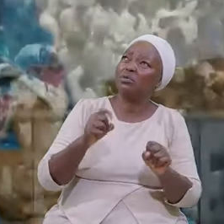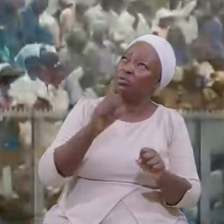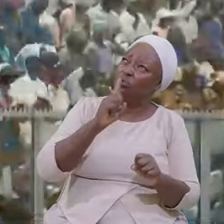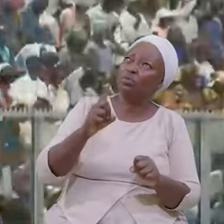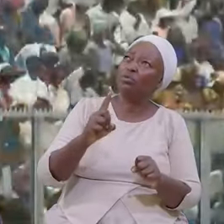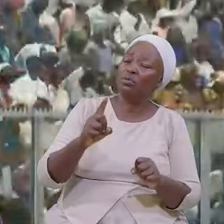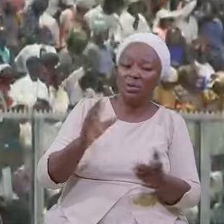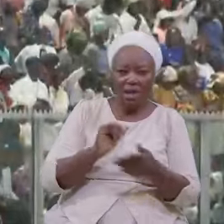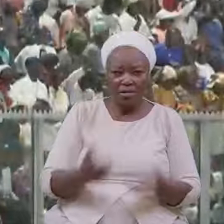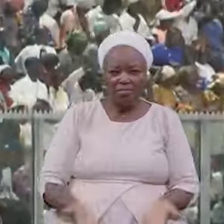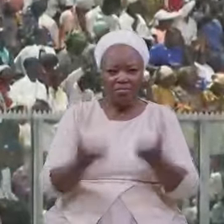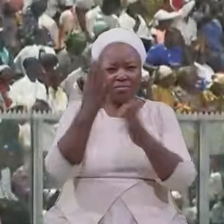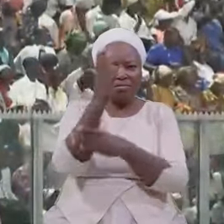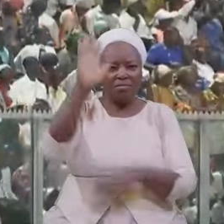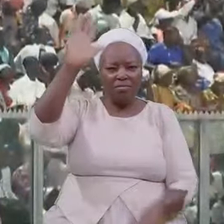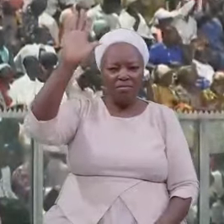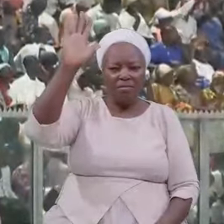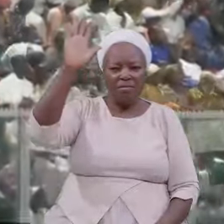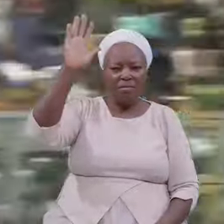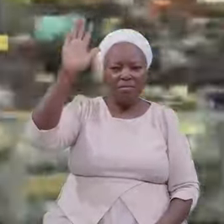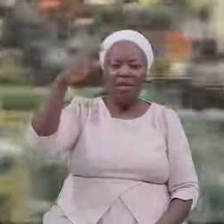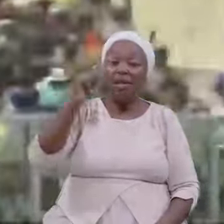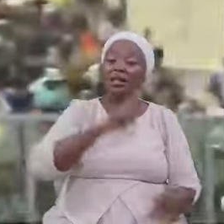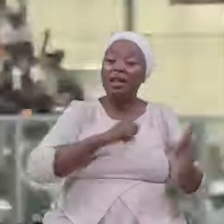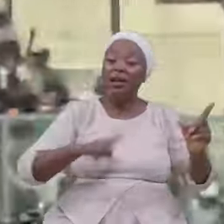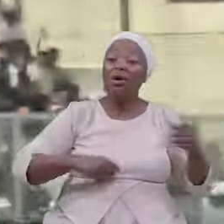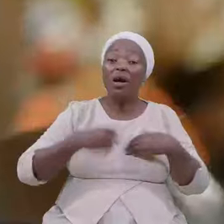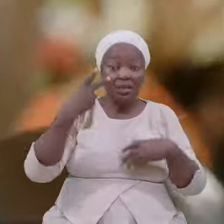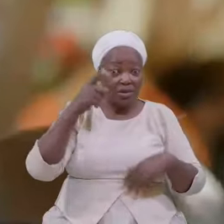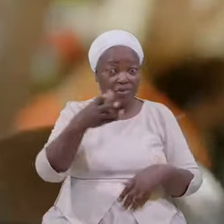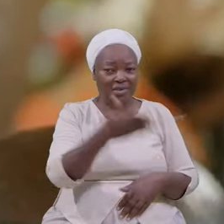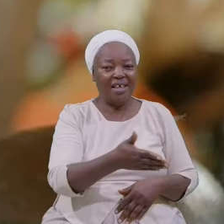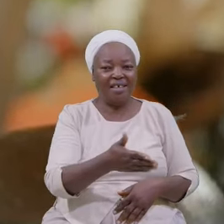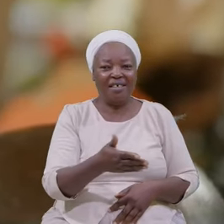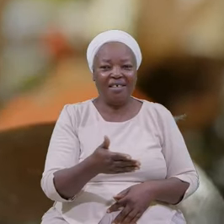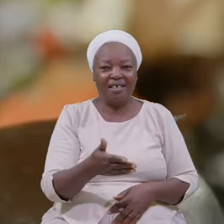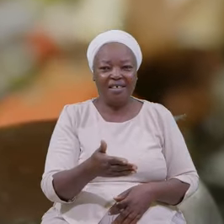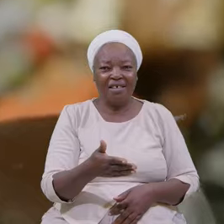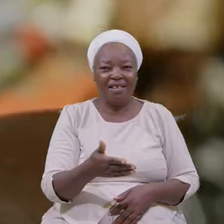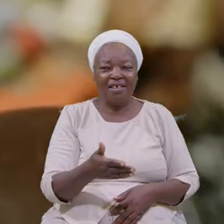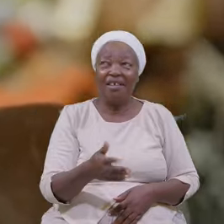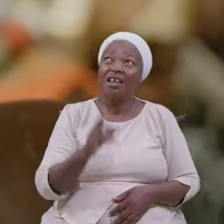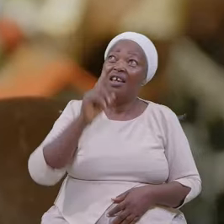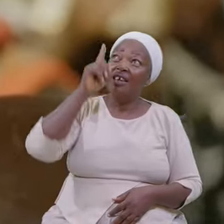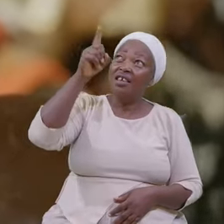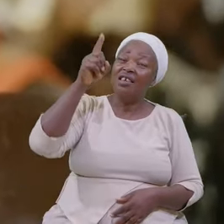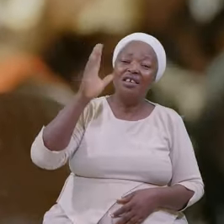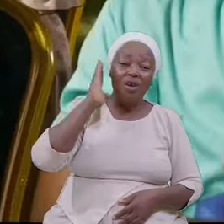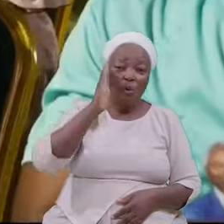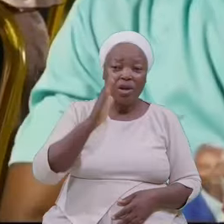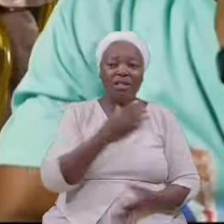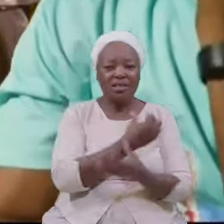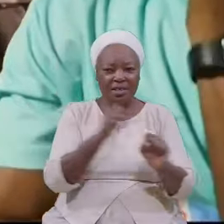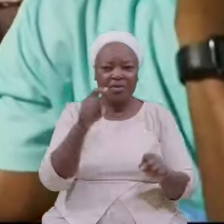Raise up that hand. Levez la main là-bas. Then the Lord has seen you there. Le Seigneur vous a vu là-bas. He will save you